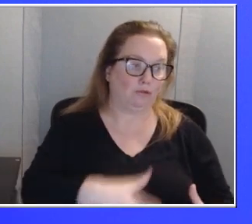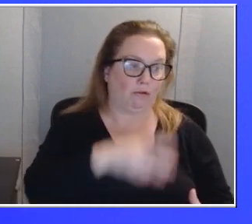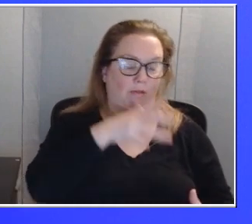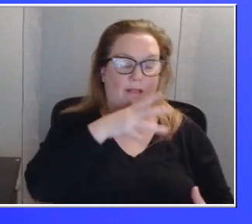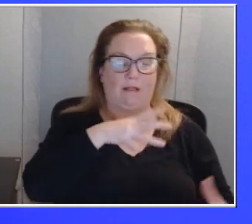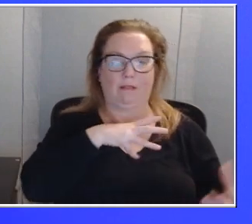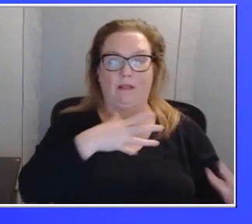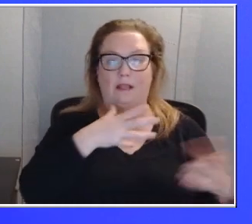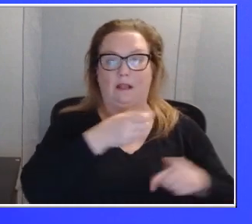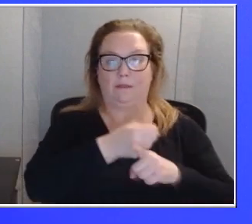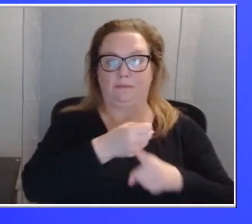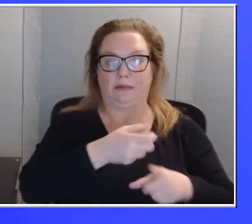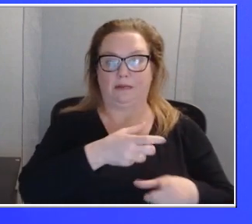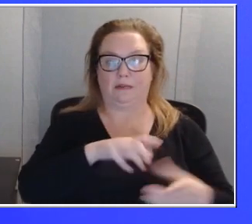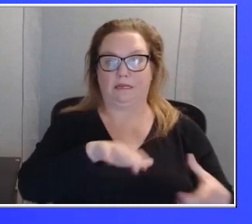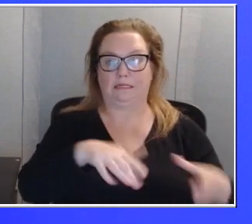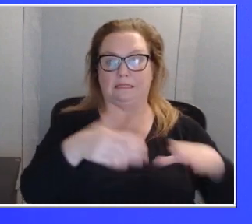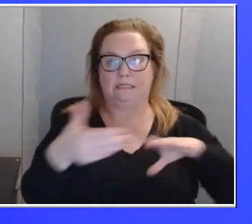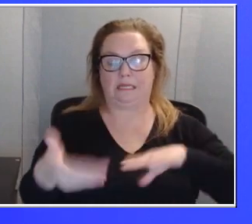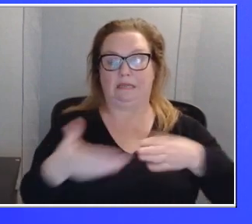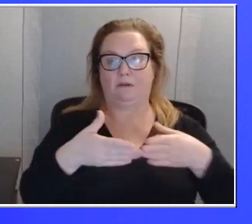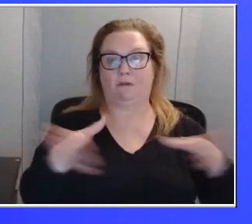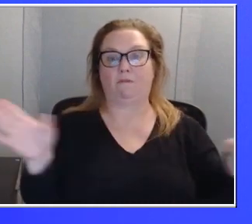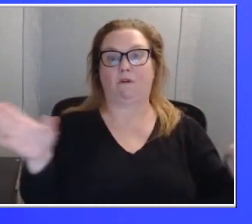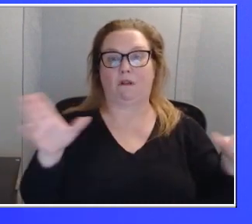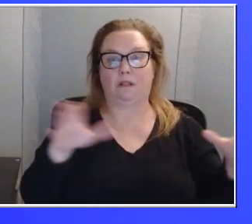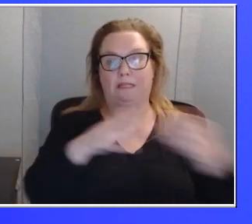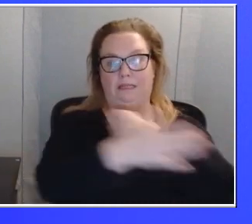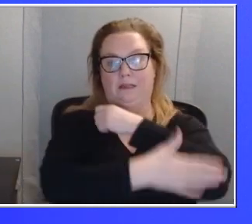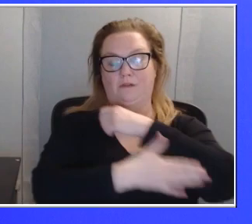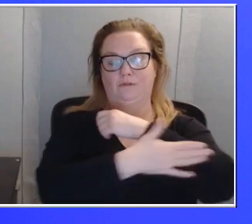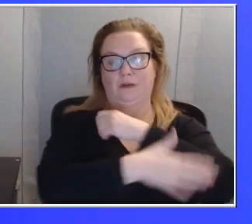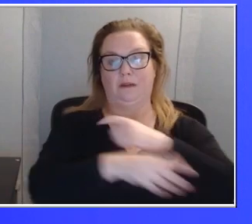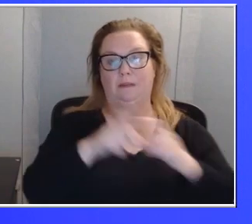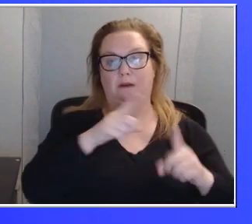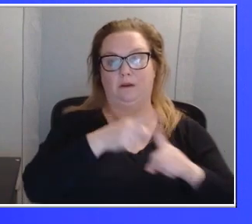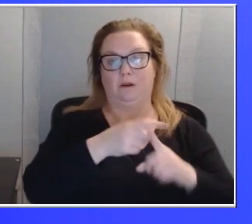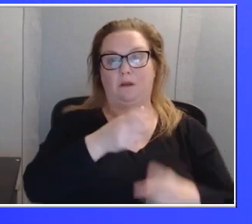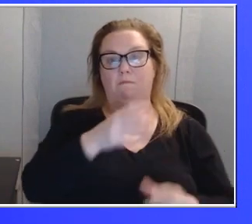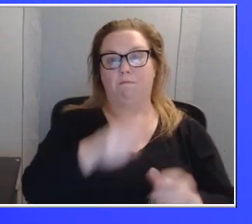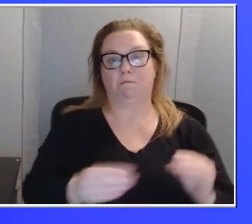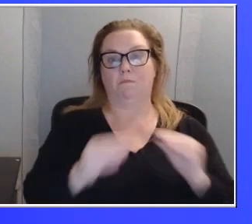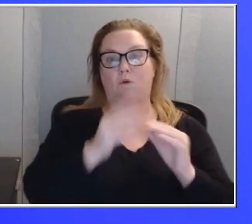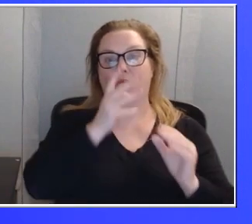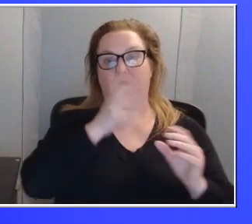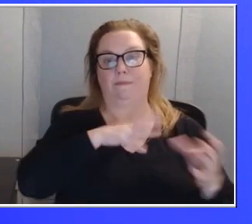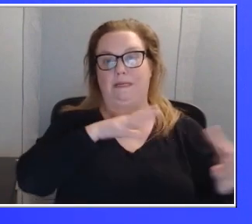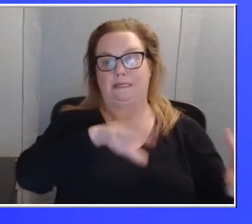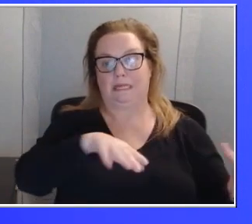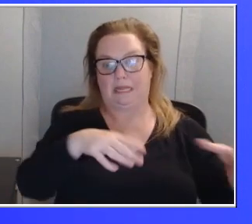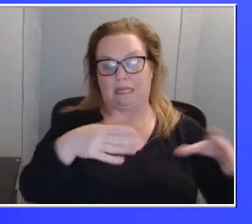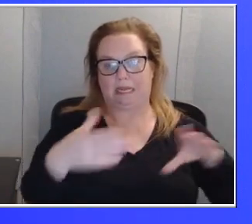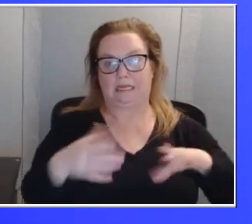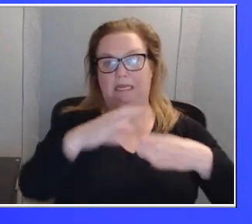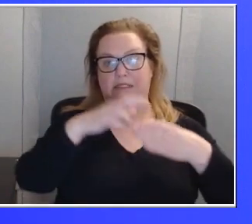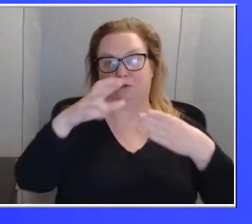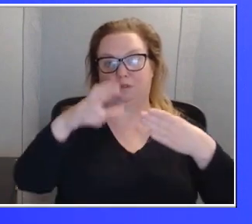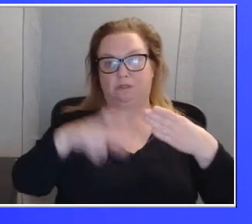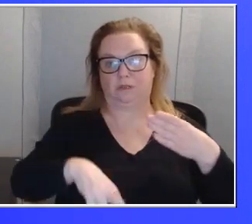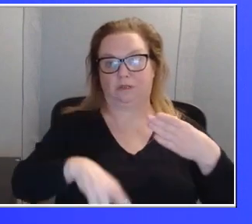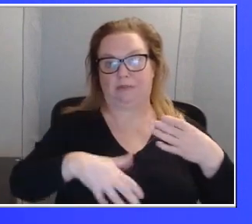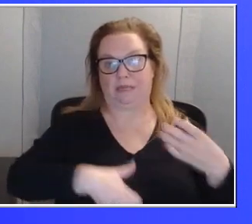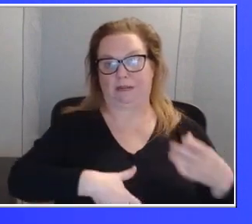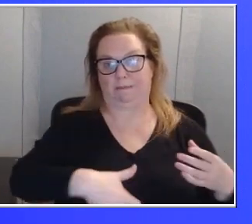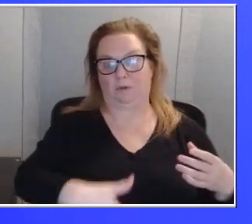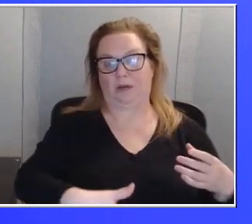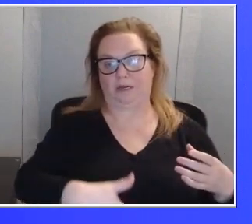it impacted deaths overall in this country, but it also, more women died as a result of being pregnant